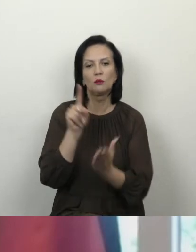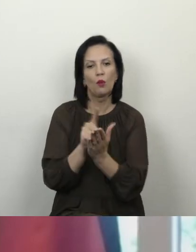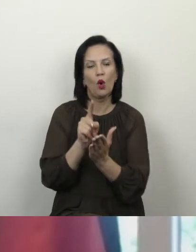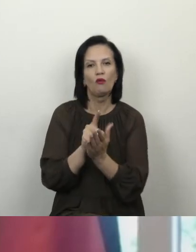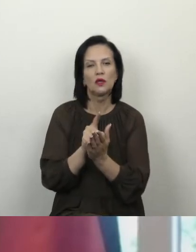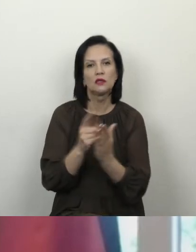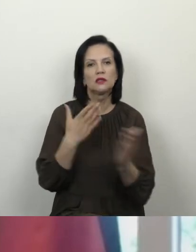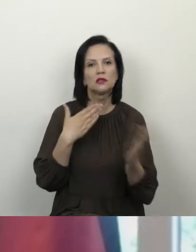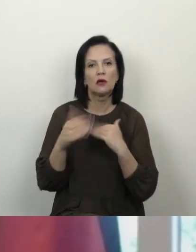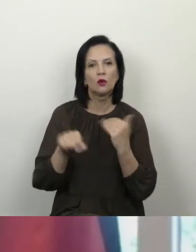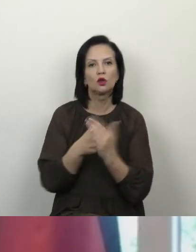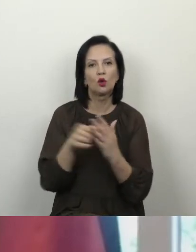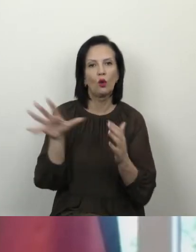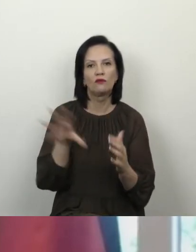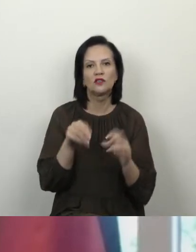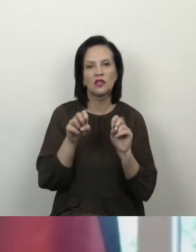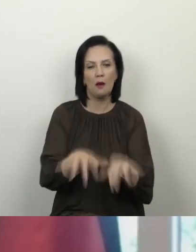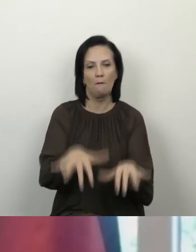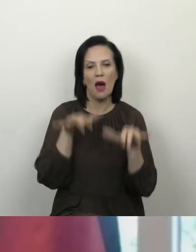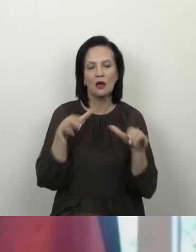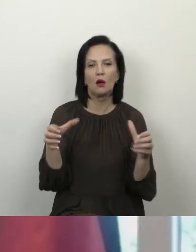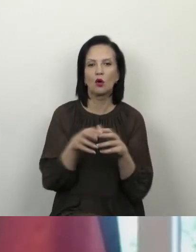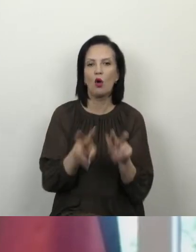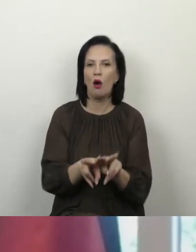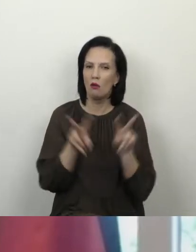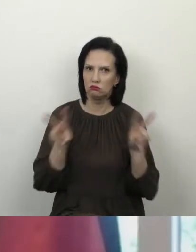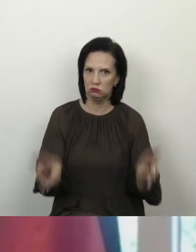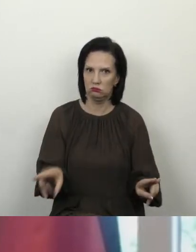groups equally in this respect.